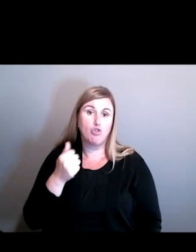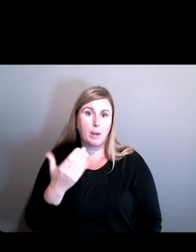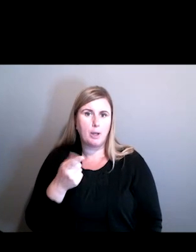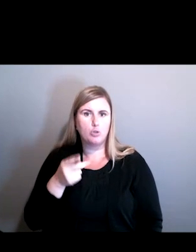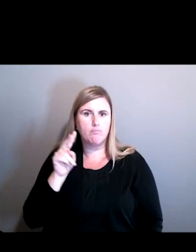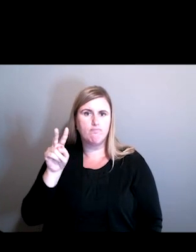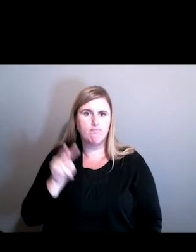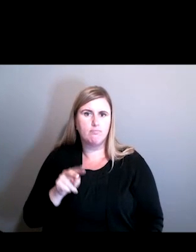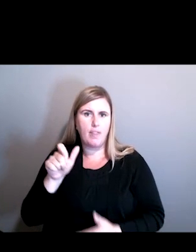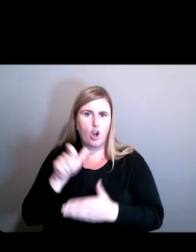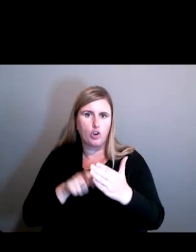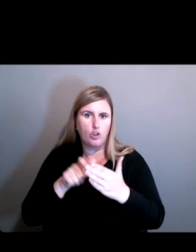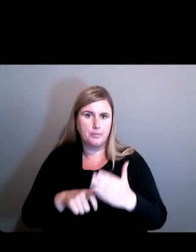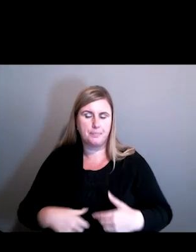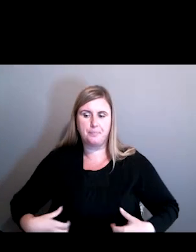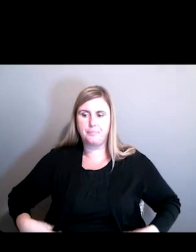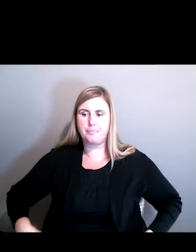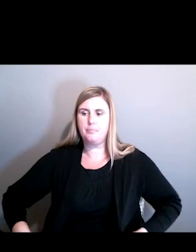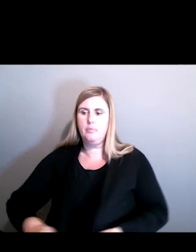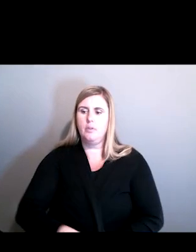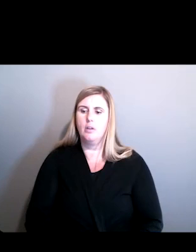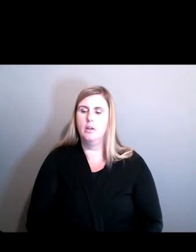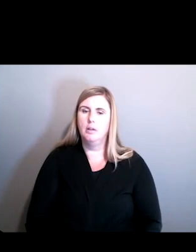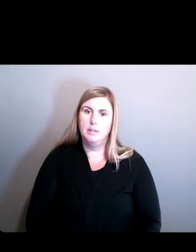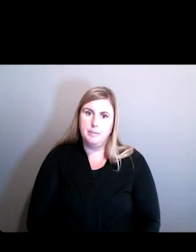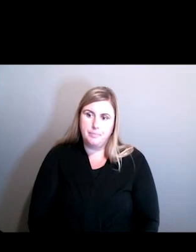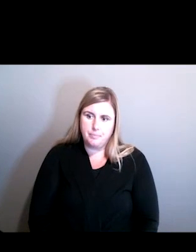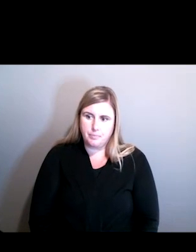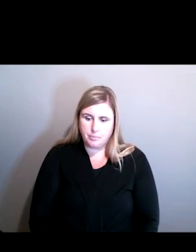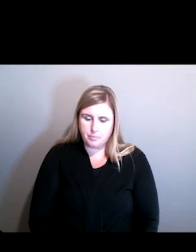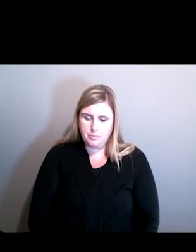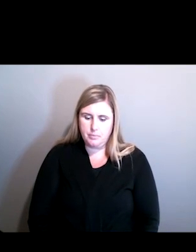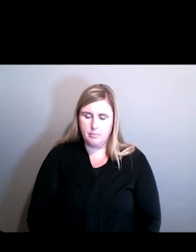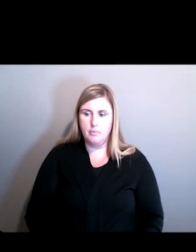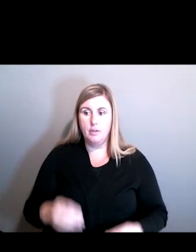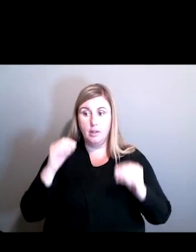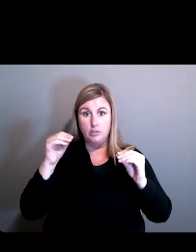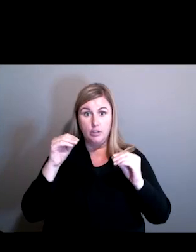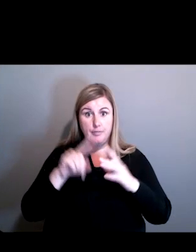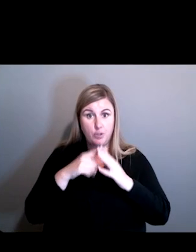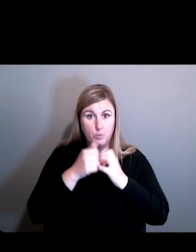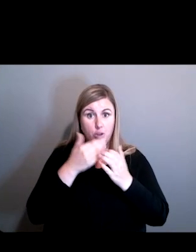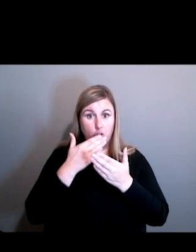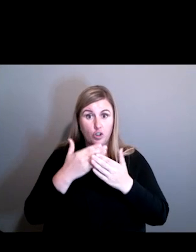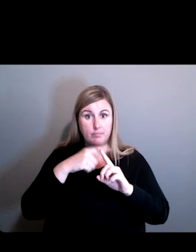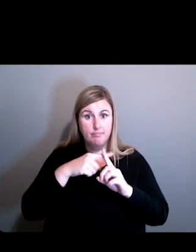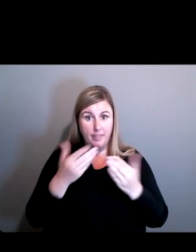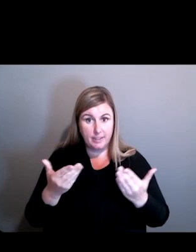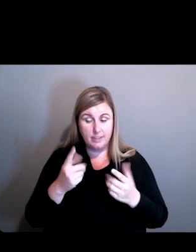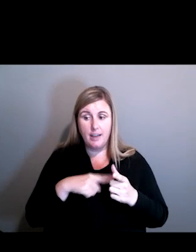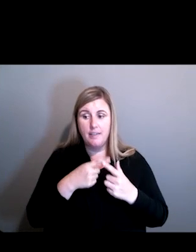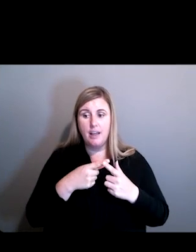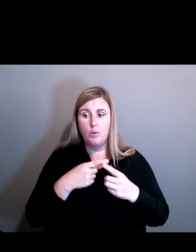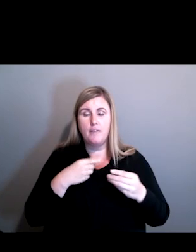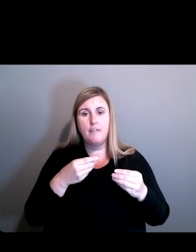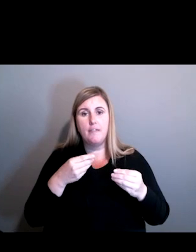looking at that article. So we start off instruction with good things, and then we start